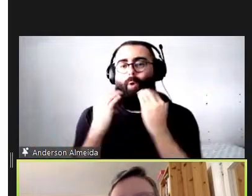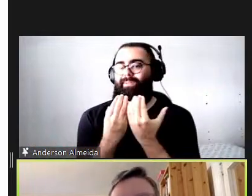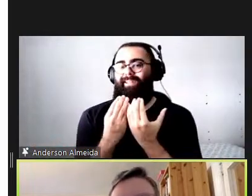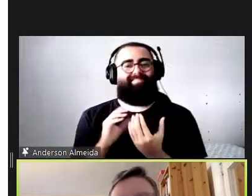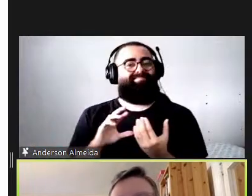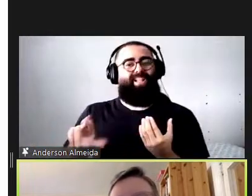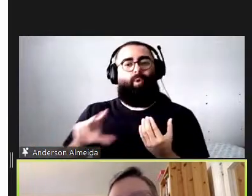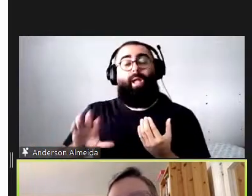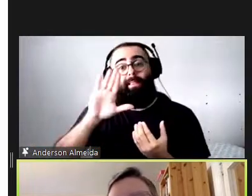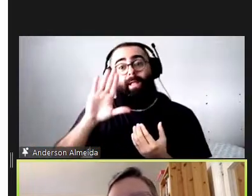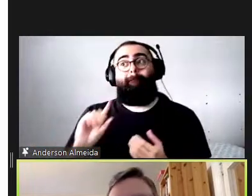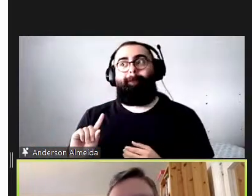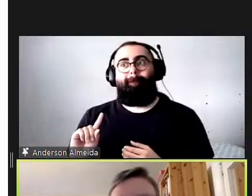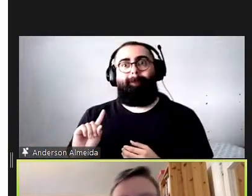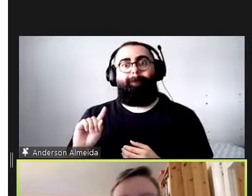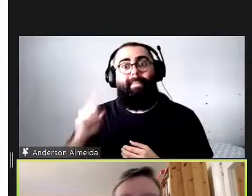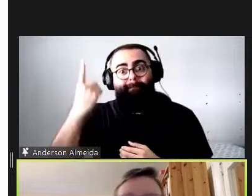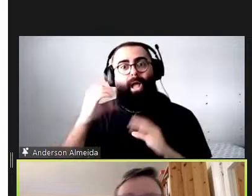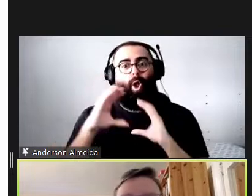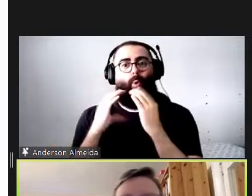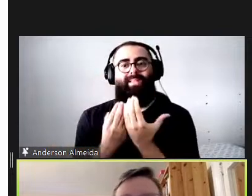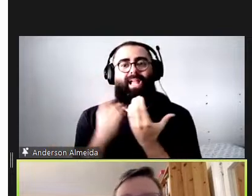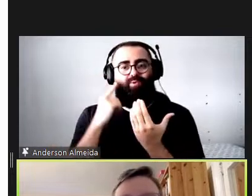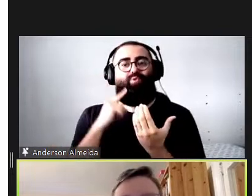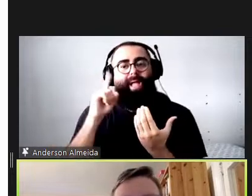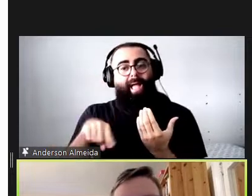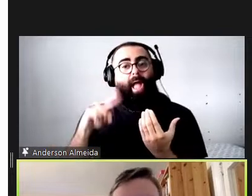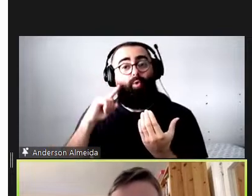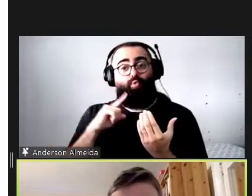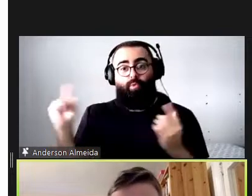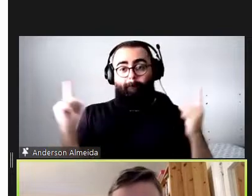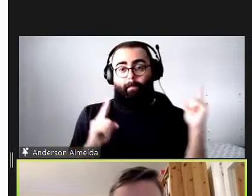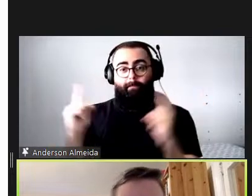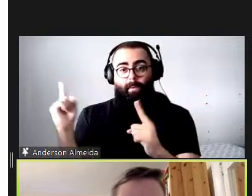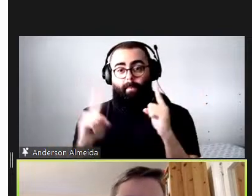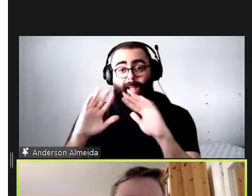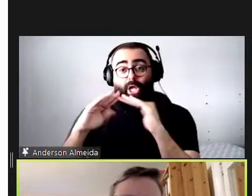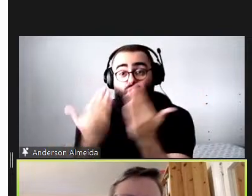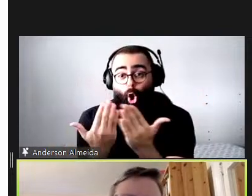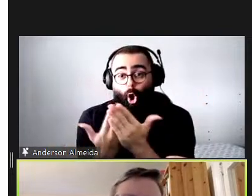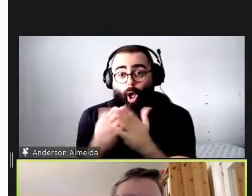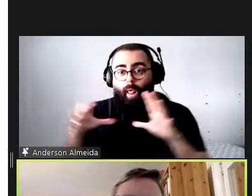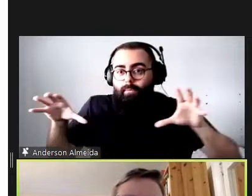example, that brings people together who are all deaf.